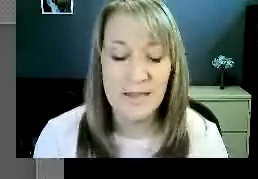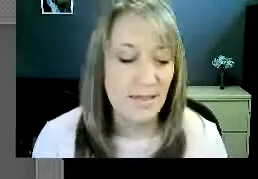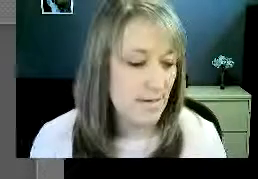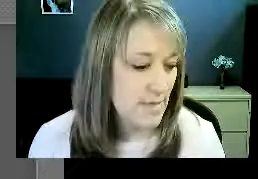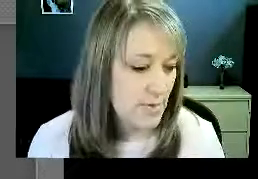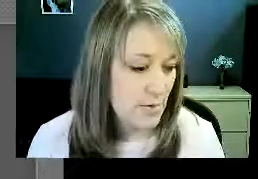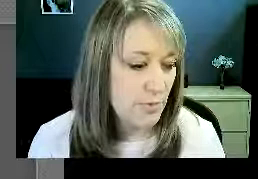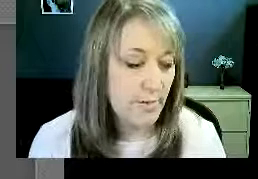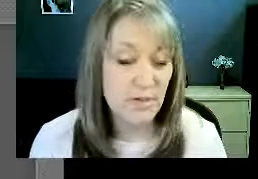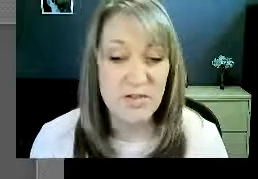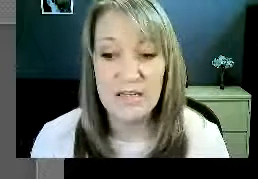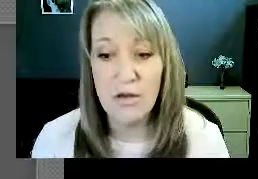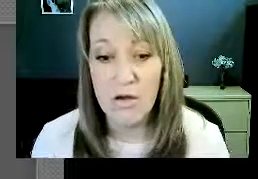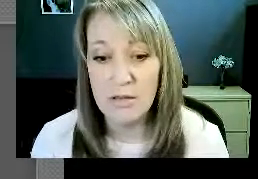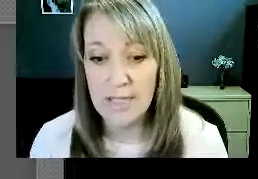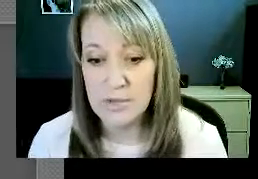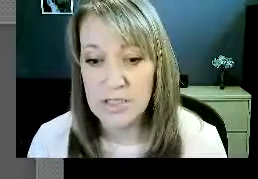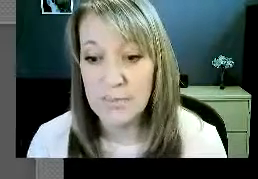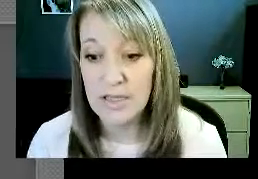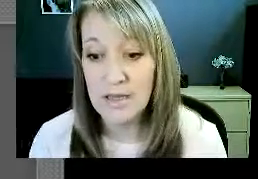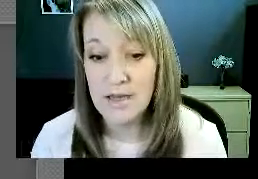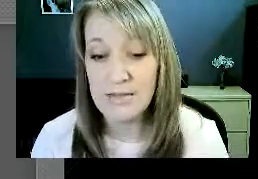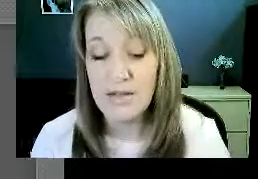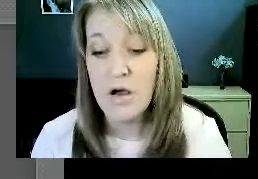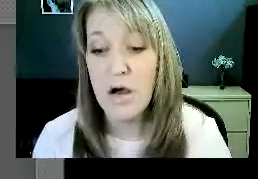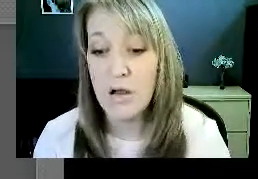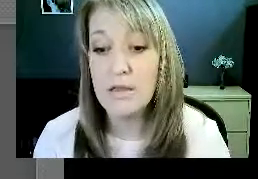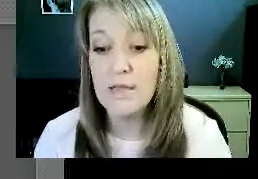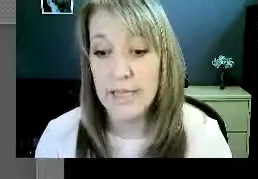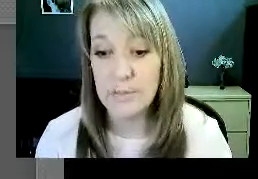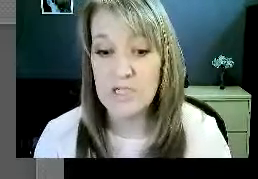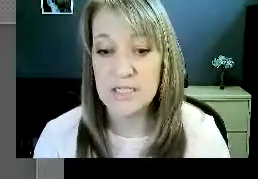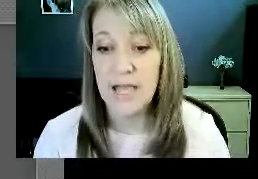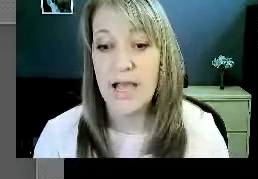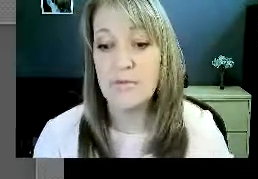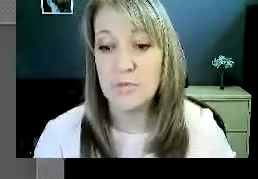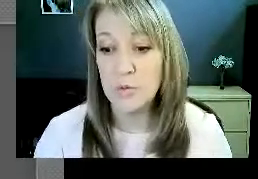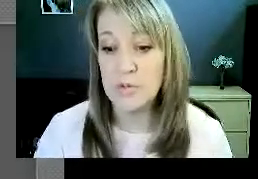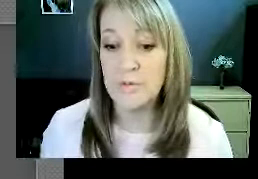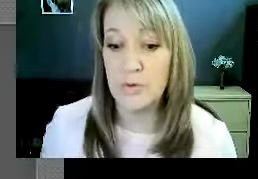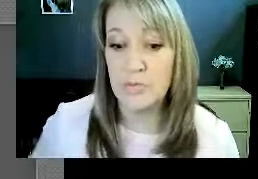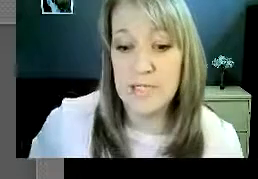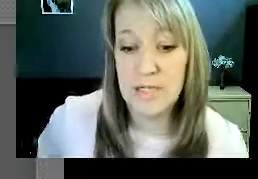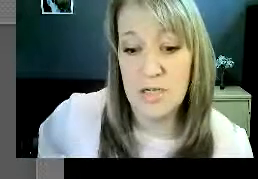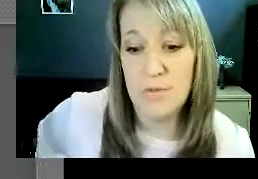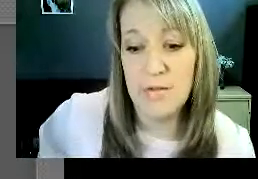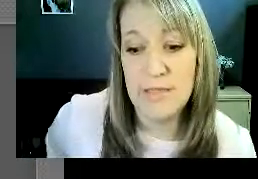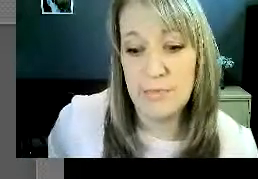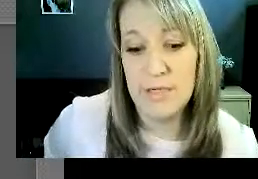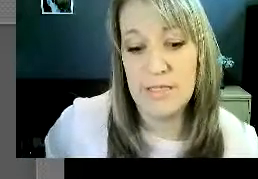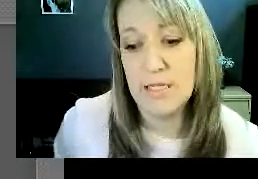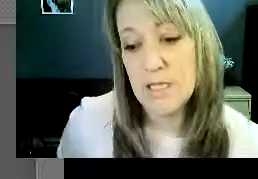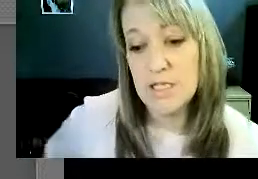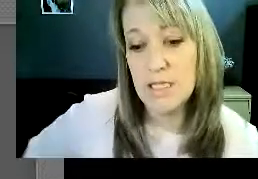things, and there are parameters in all languages because all languages have rules for production, whether